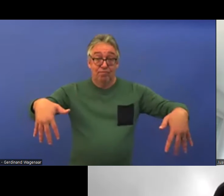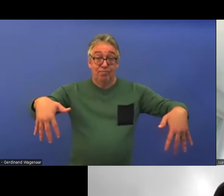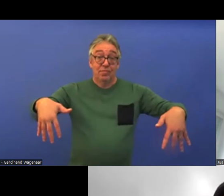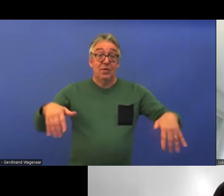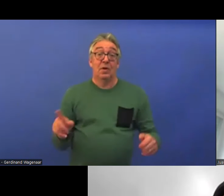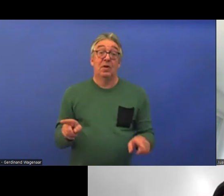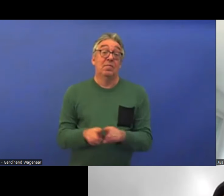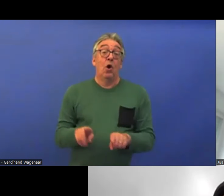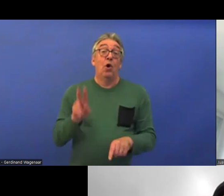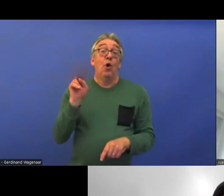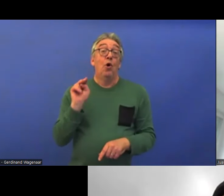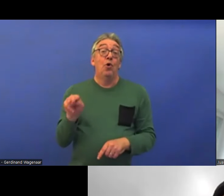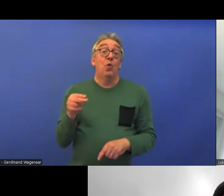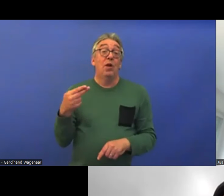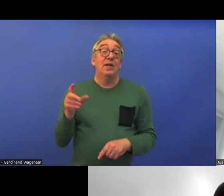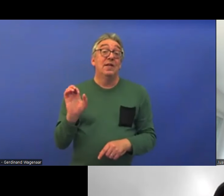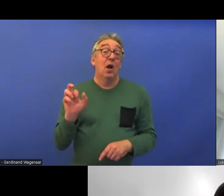High Commissioner for Human Rights,